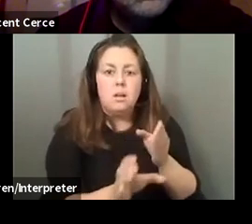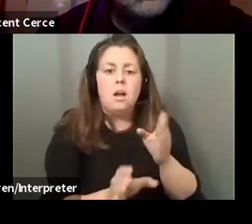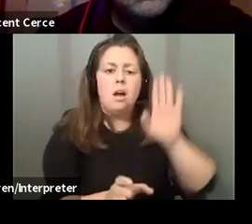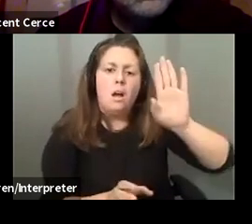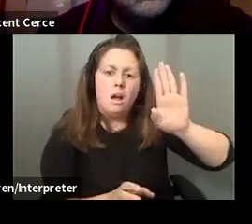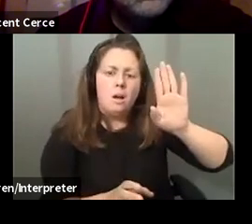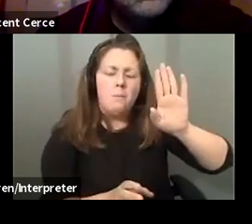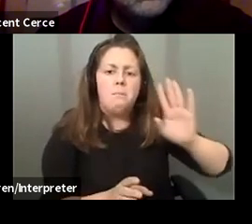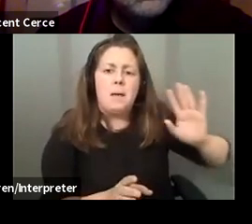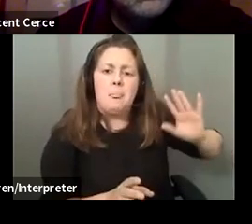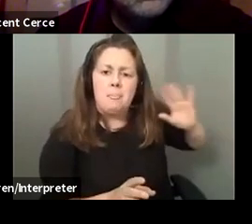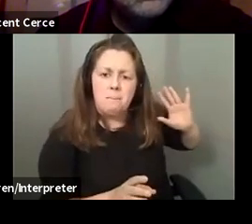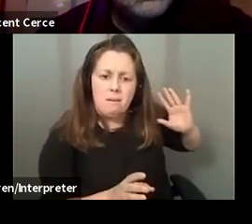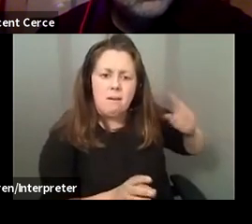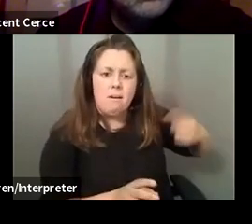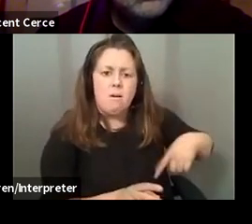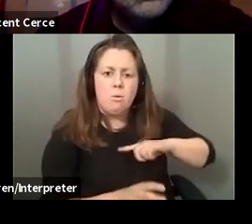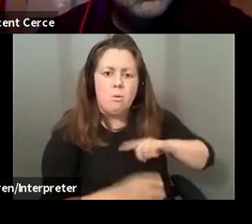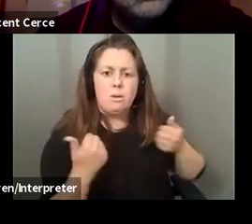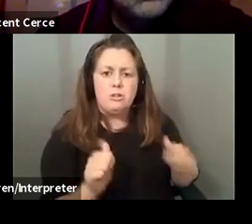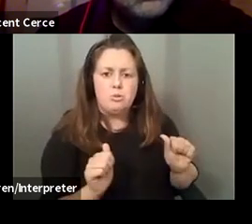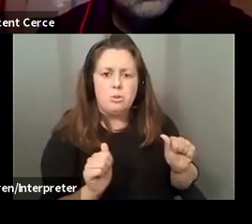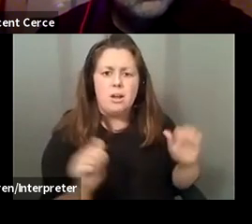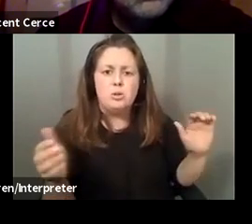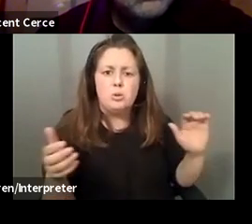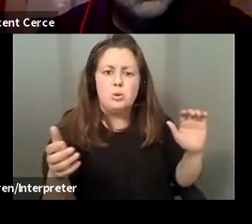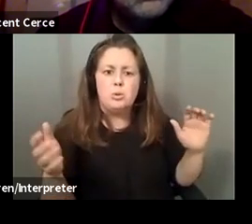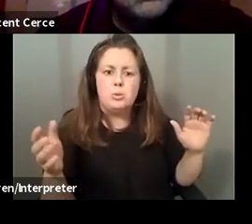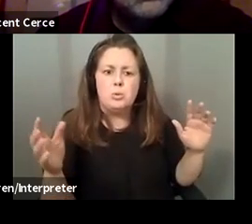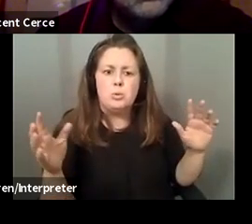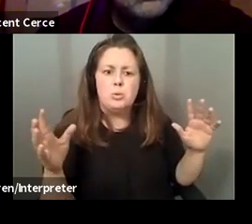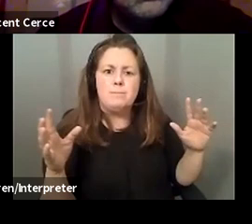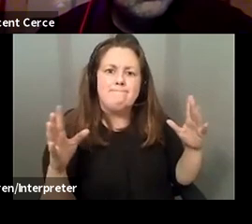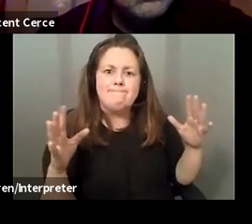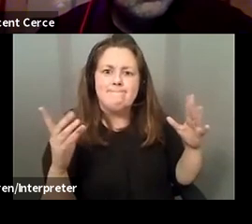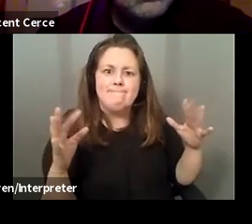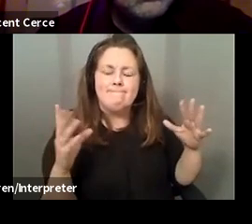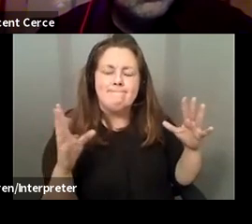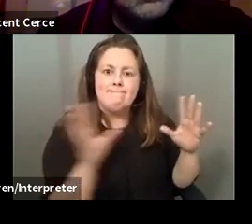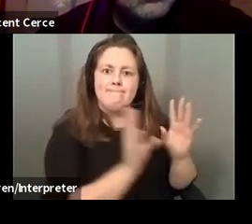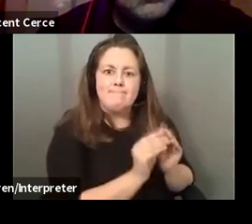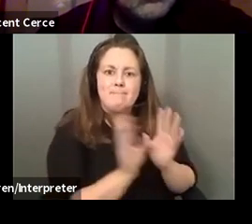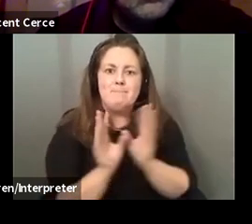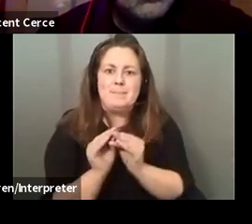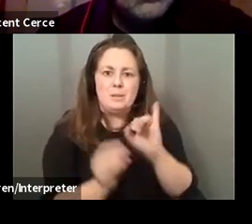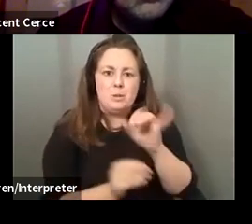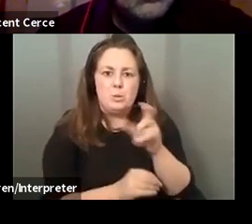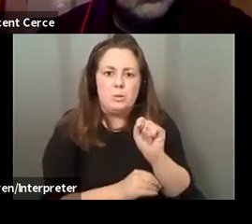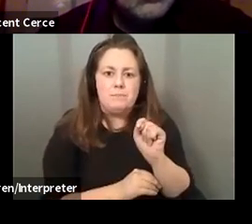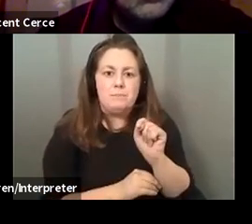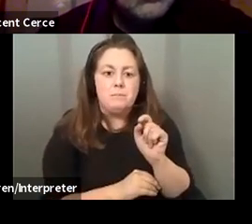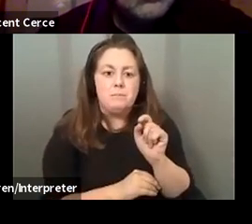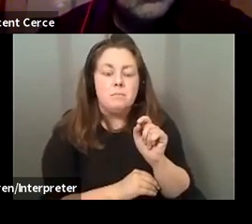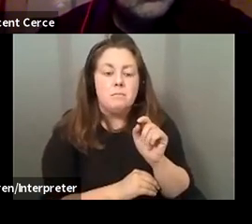know in the past we've tried to do some joint meetings and things like that. So could we, once this is approved, could we get the